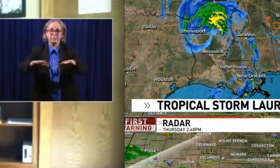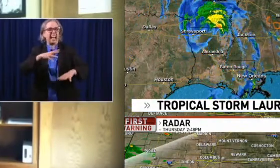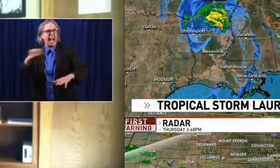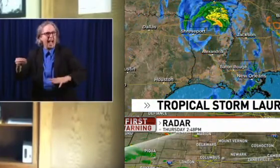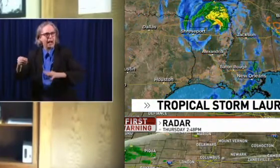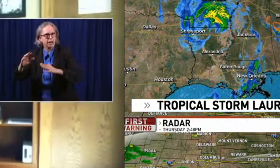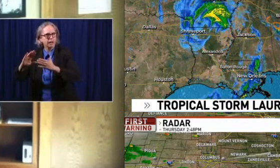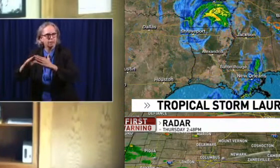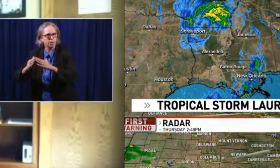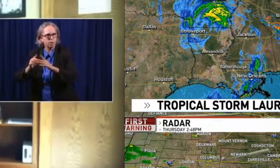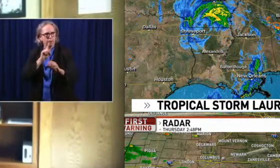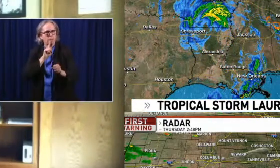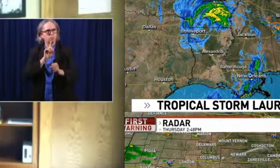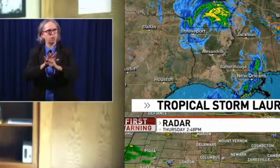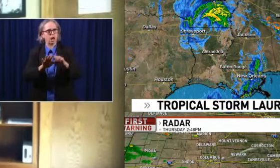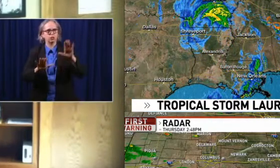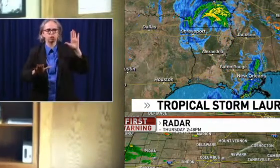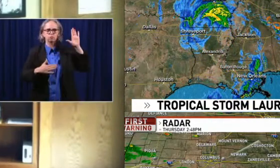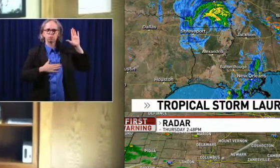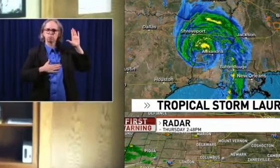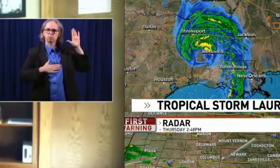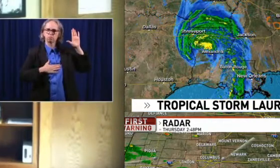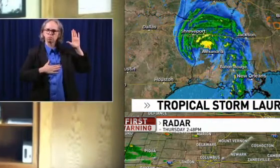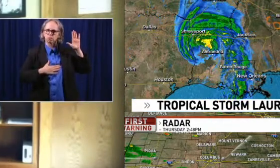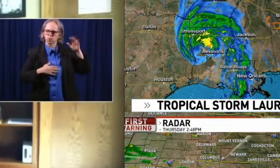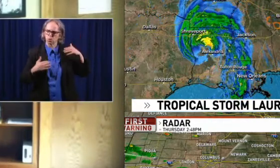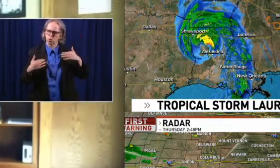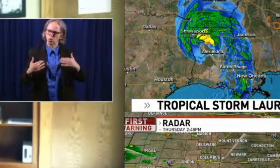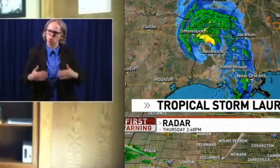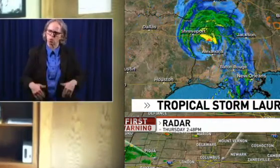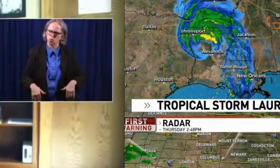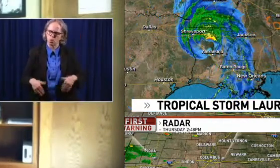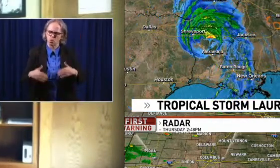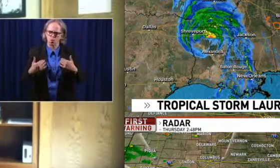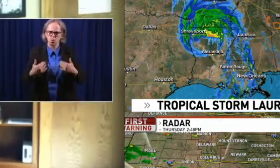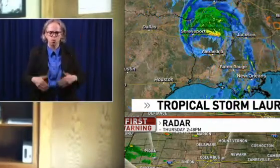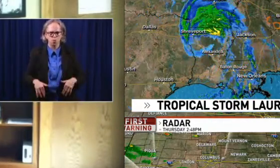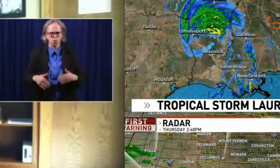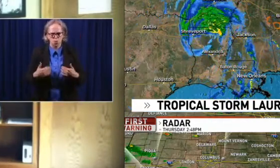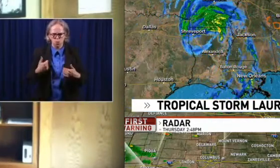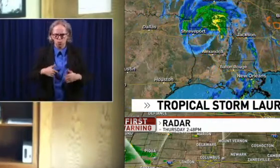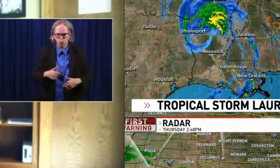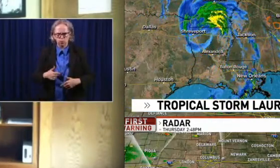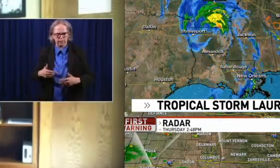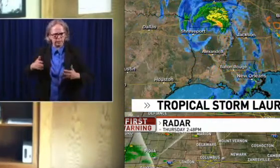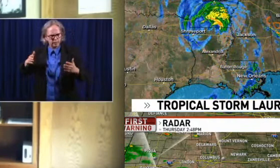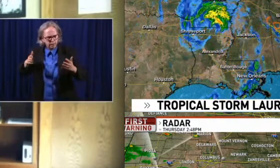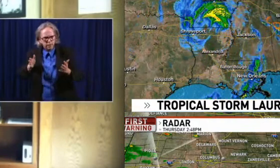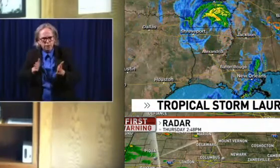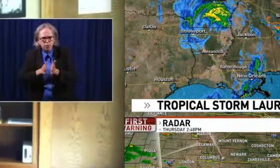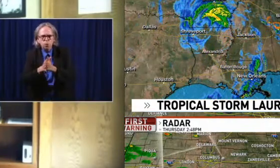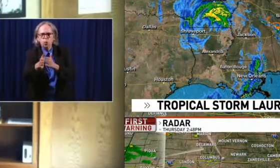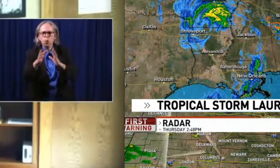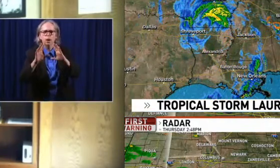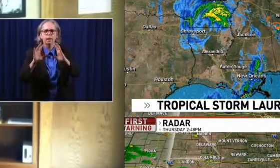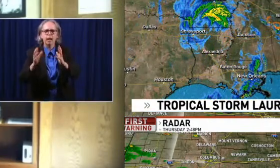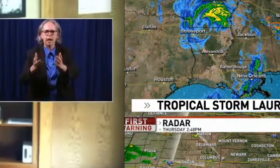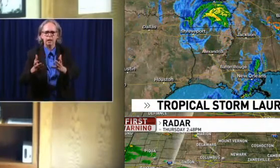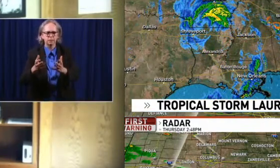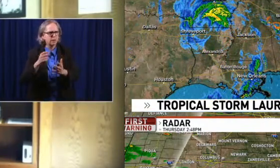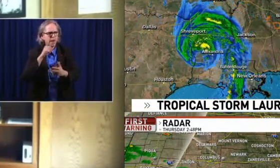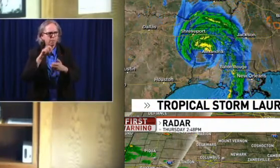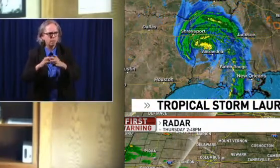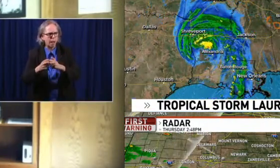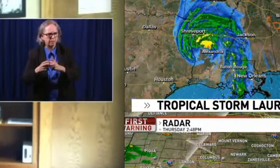lot about, he's not as concerned about when we're on those courses as when we're not in those courses. And we've got to make sure we do a